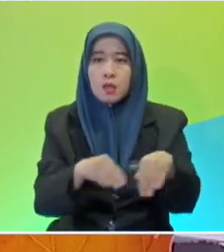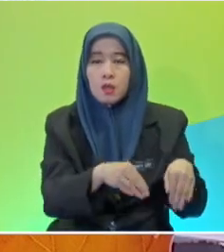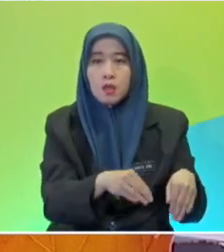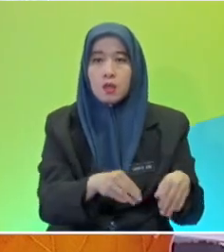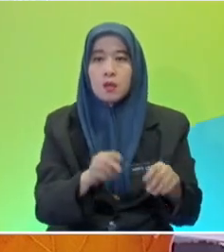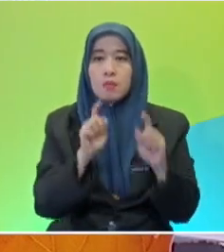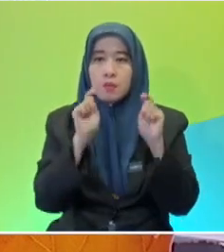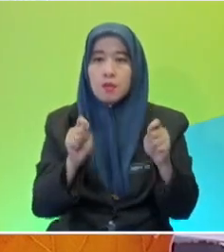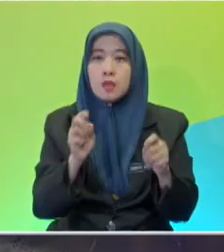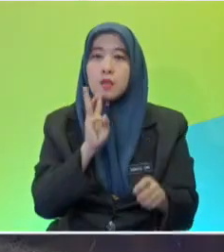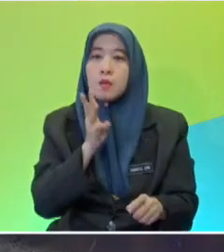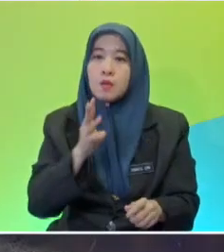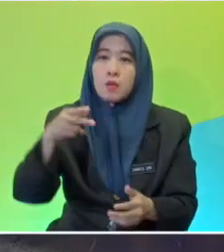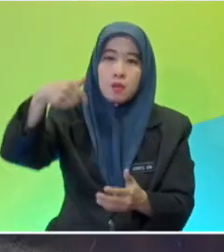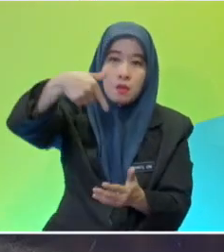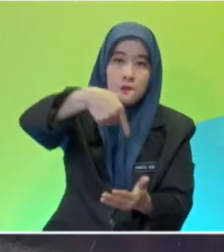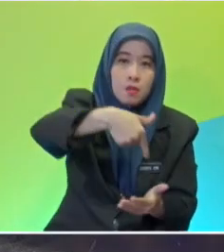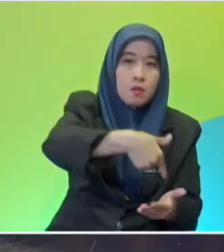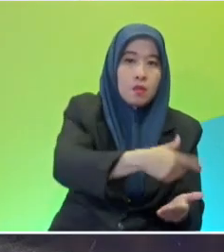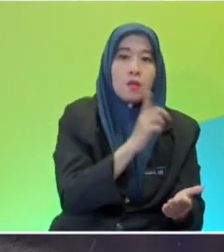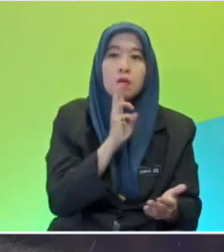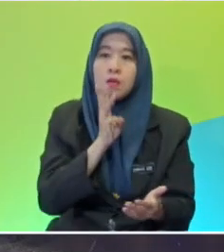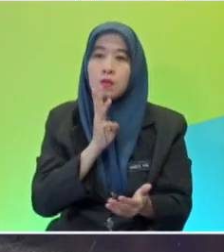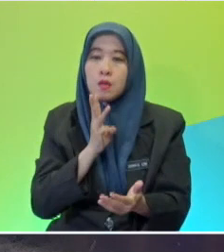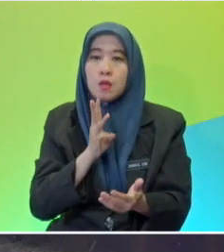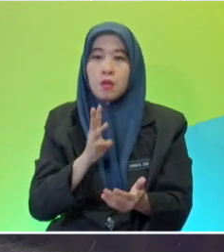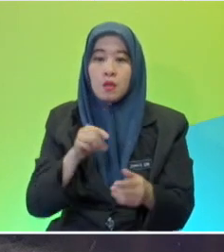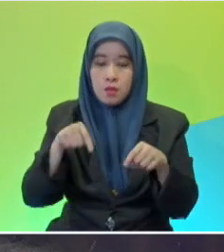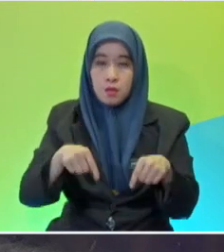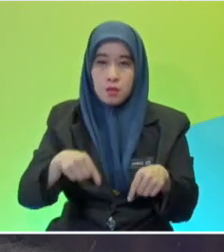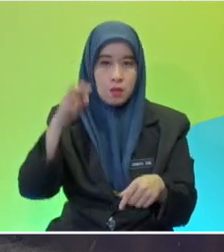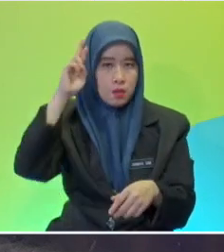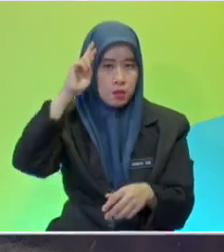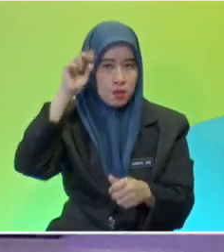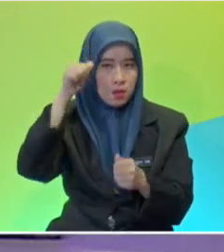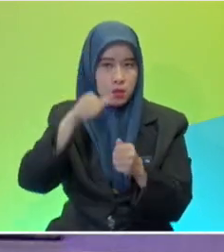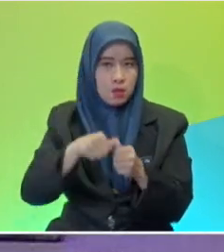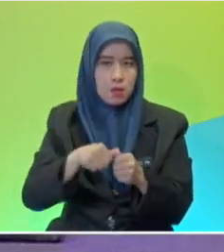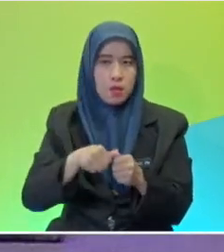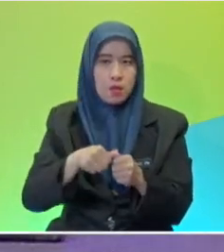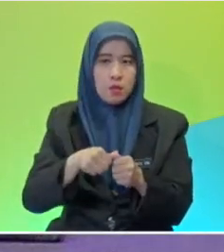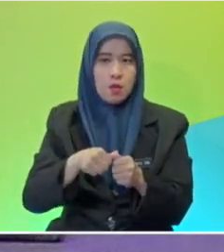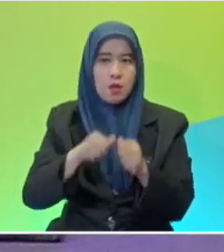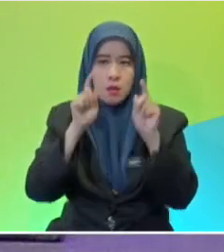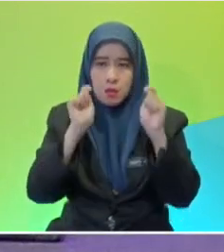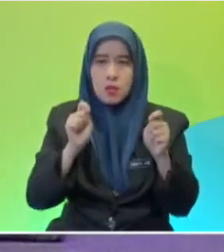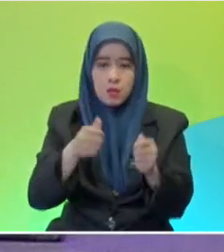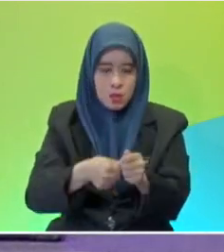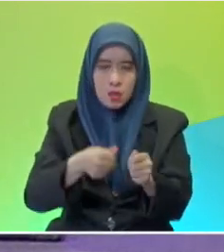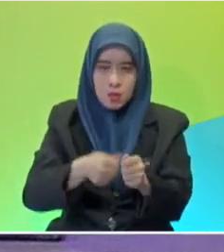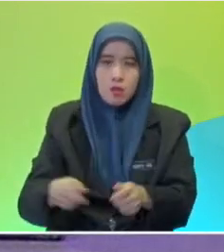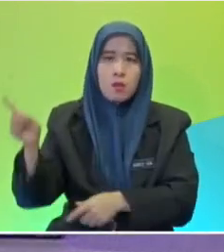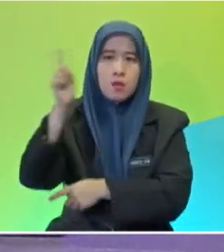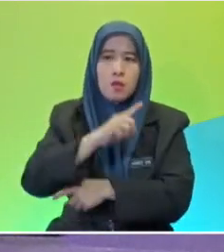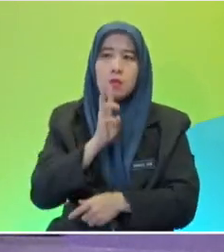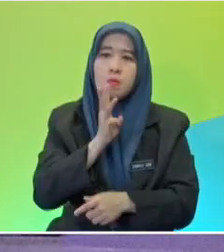water it. Yes. Okay. So here's but some here you must remember, you must water it every day. Every day? Yes, every